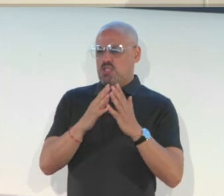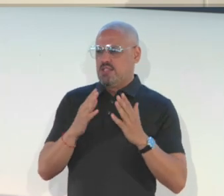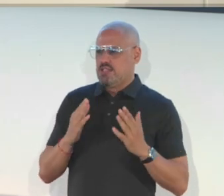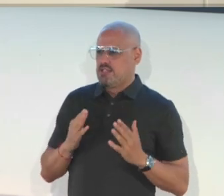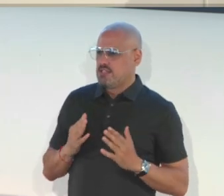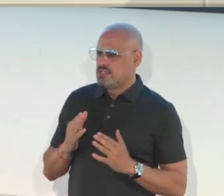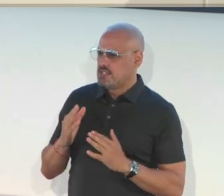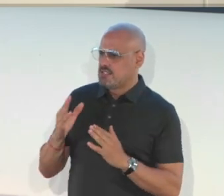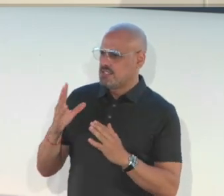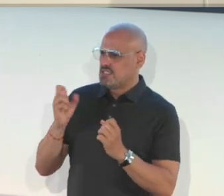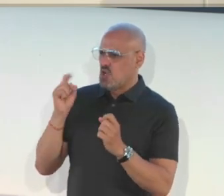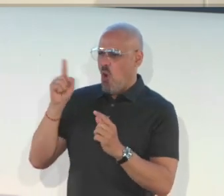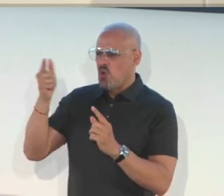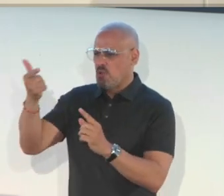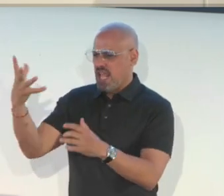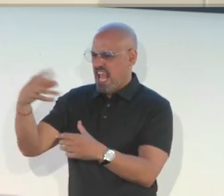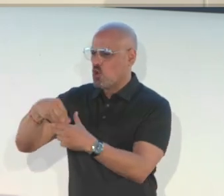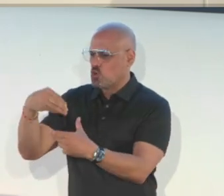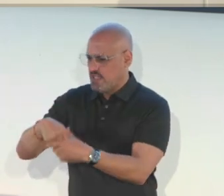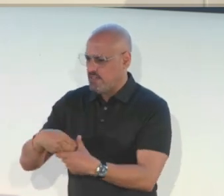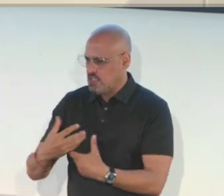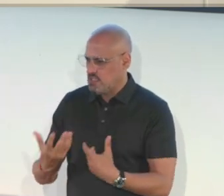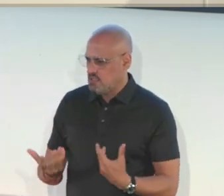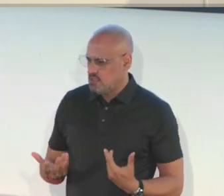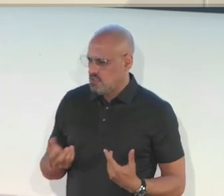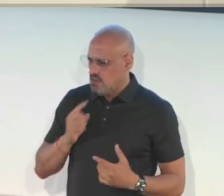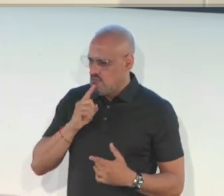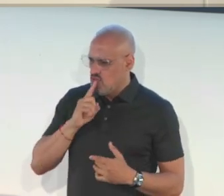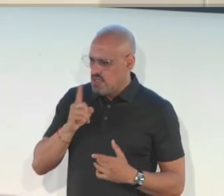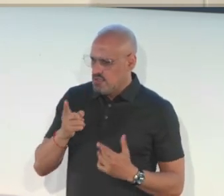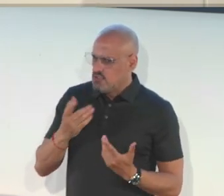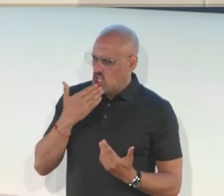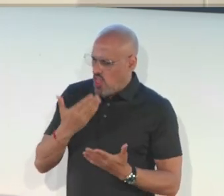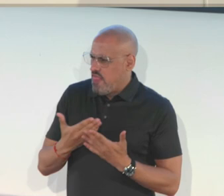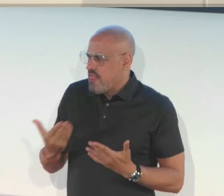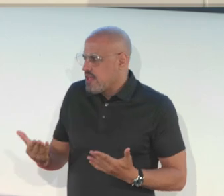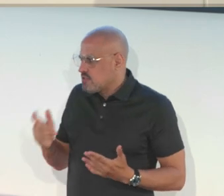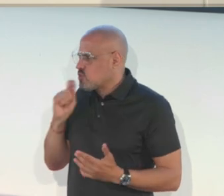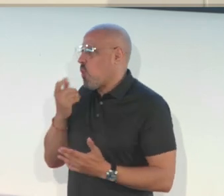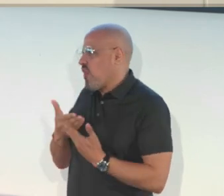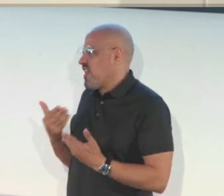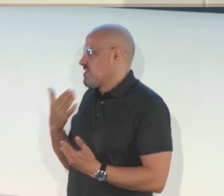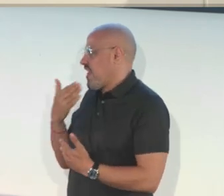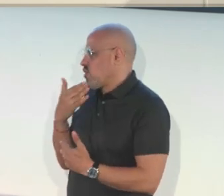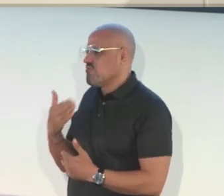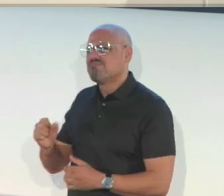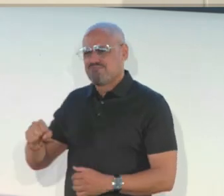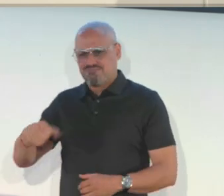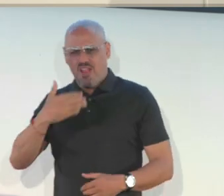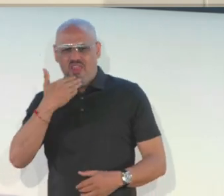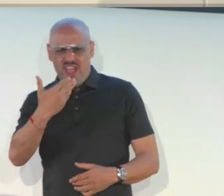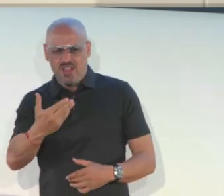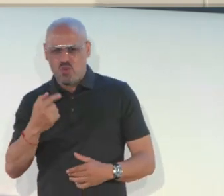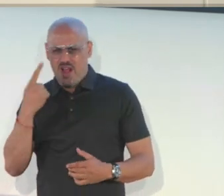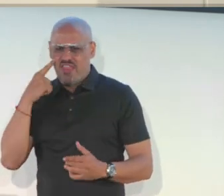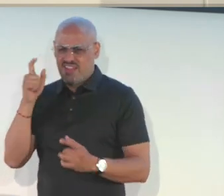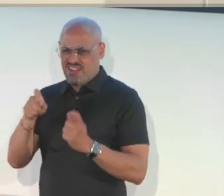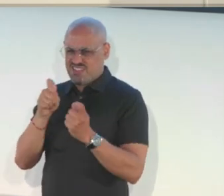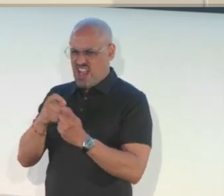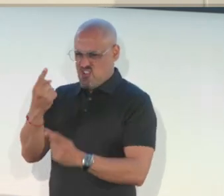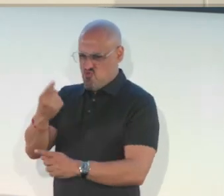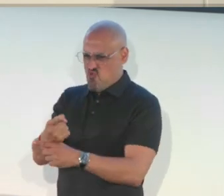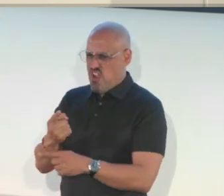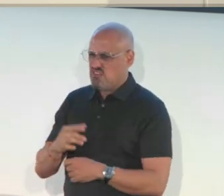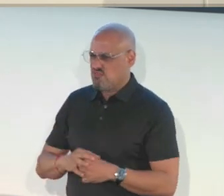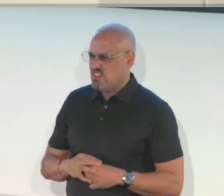ultimate inclusivity. Yes. Just really, really cool stuff, so thank you. Yeah, thank you. I think that's exactly right. You